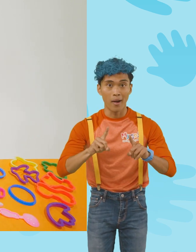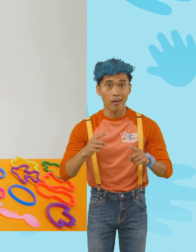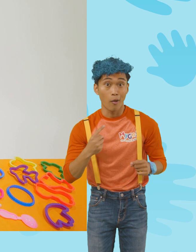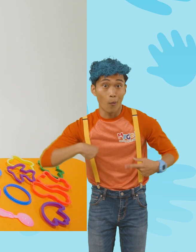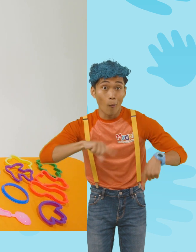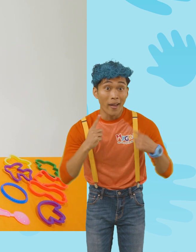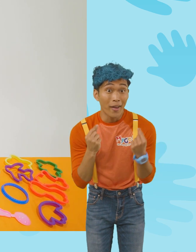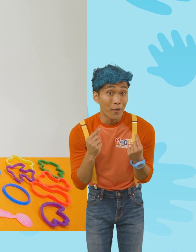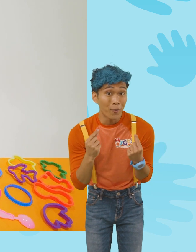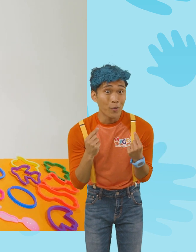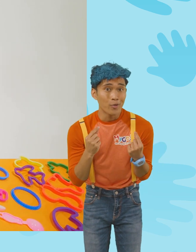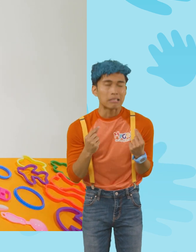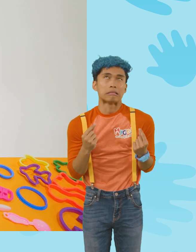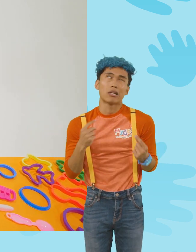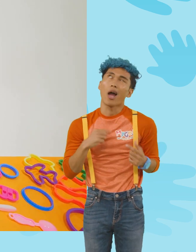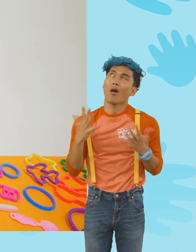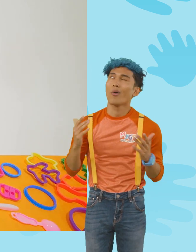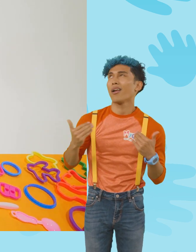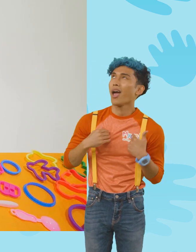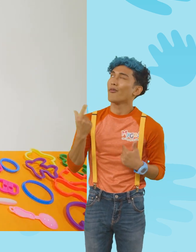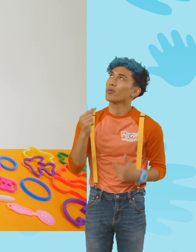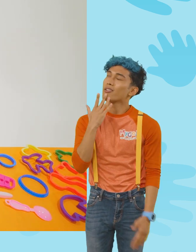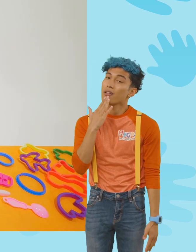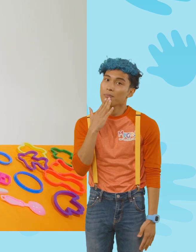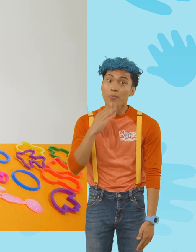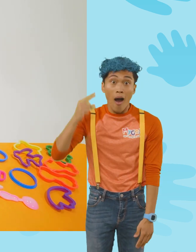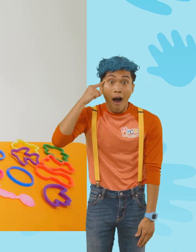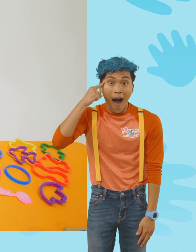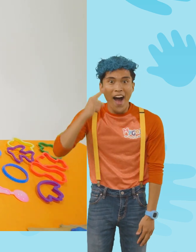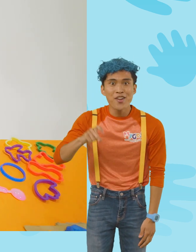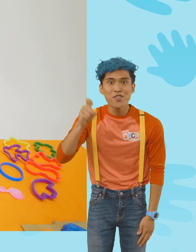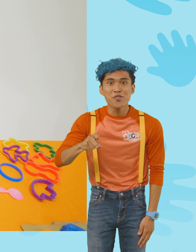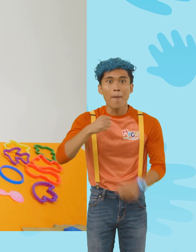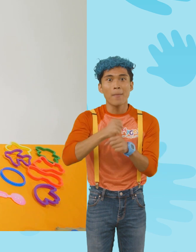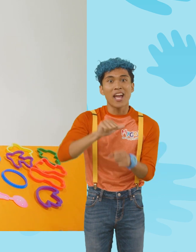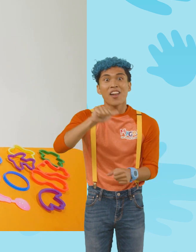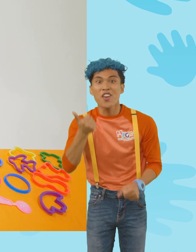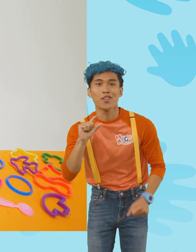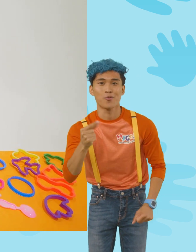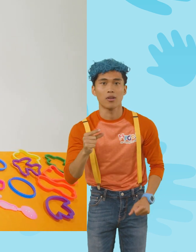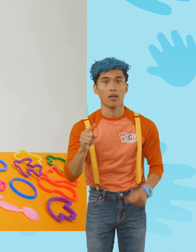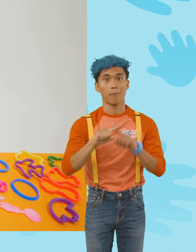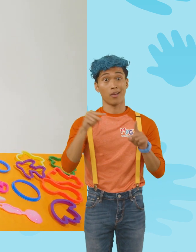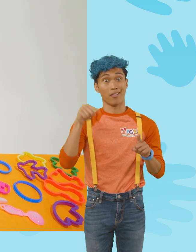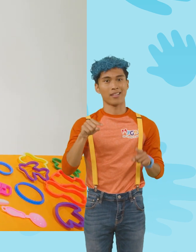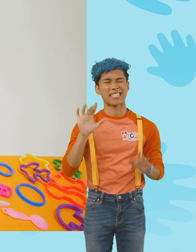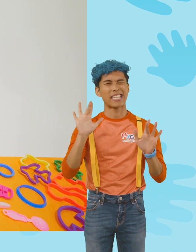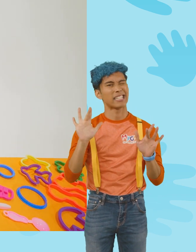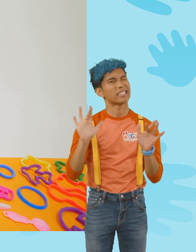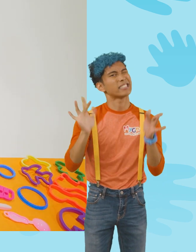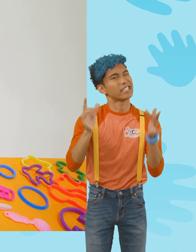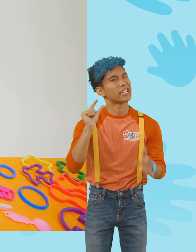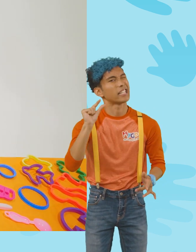do, although we already have a green color, I think we should make another green. But this one will be a little bit lighter.